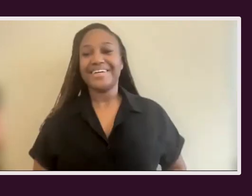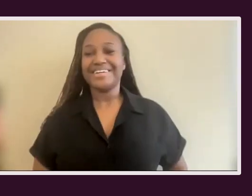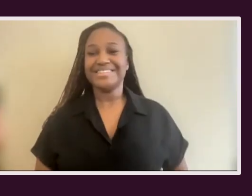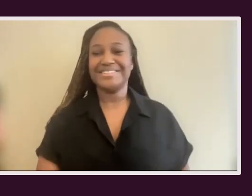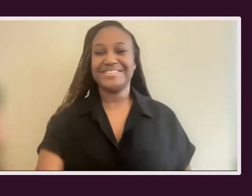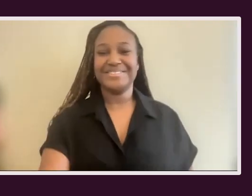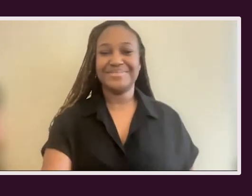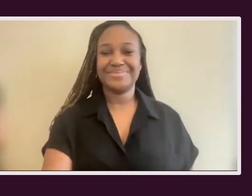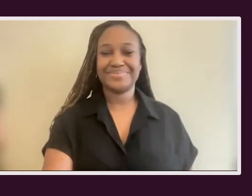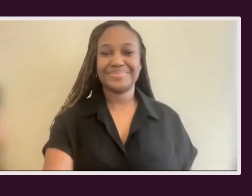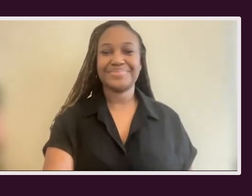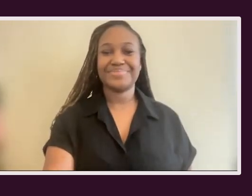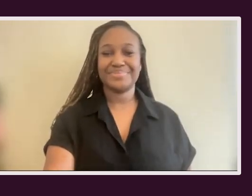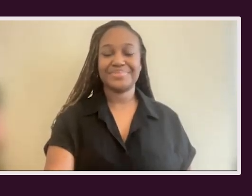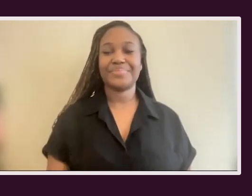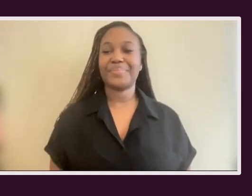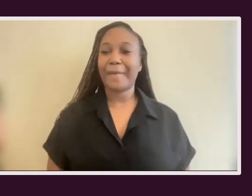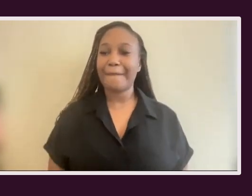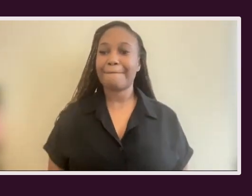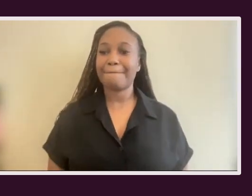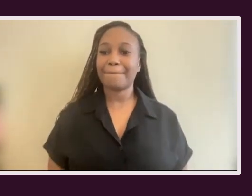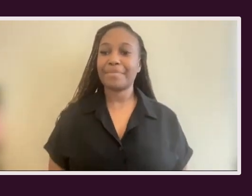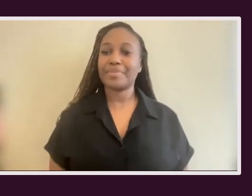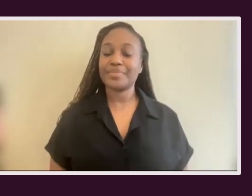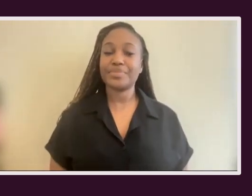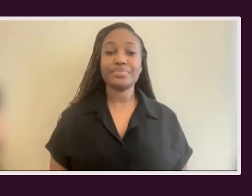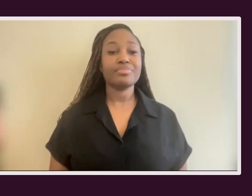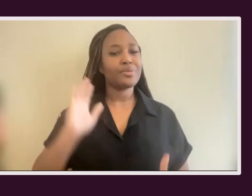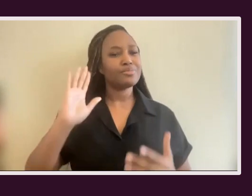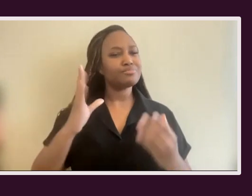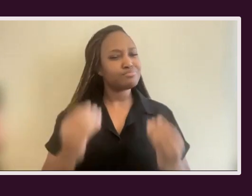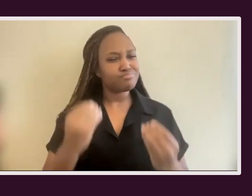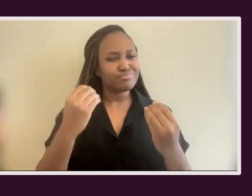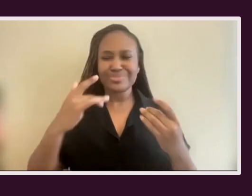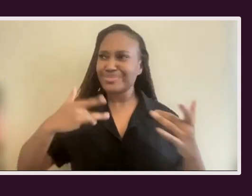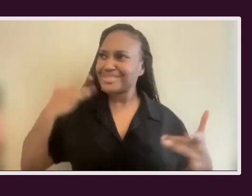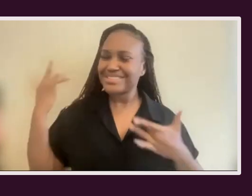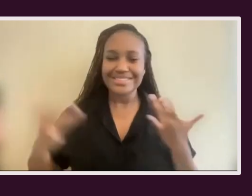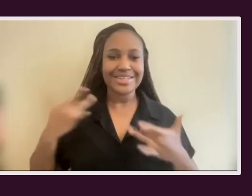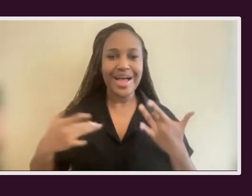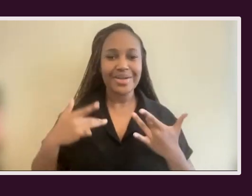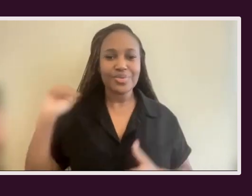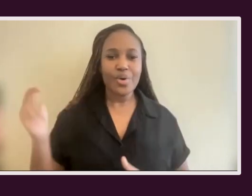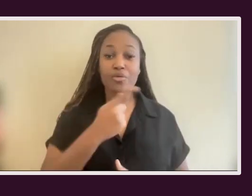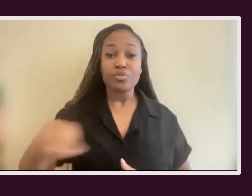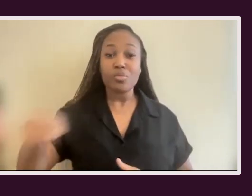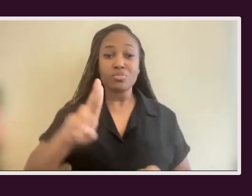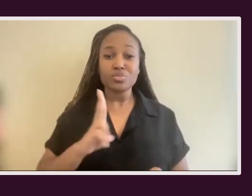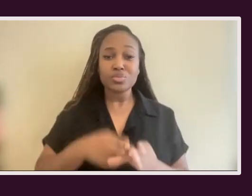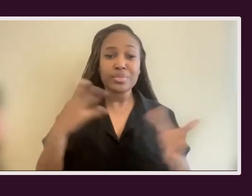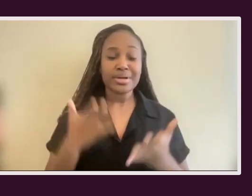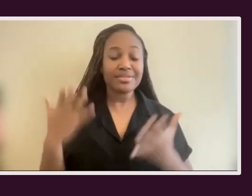Okay, back to what we were talking about. And we are so excited that you are all here to talk about